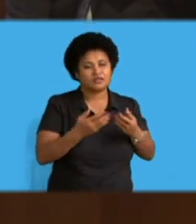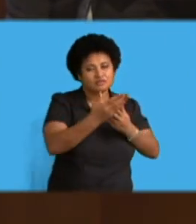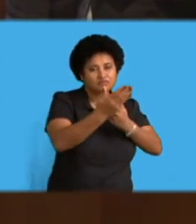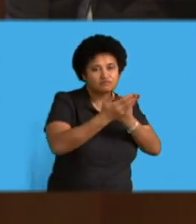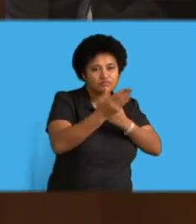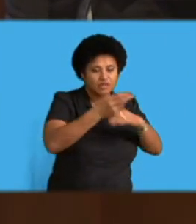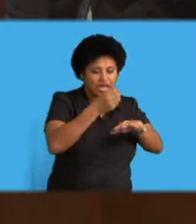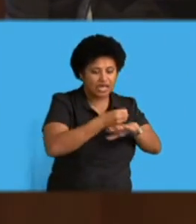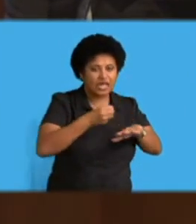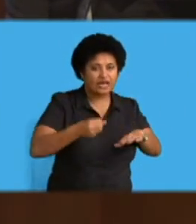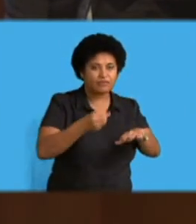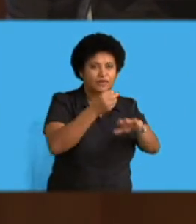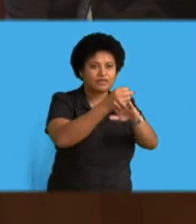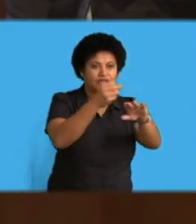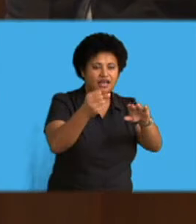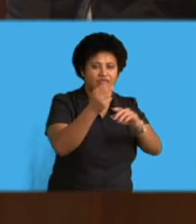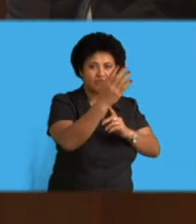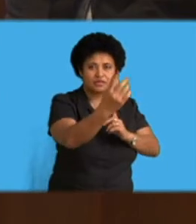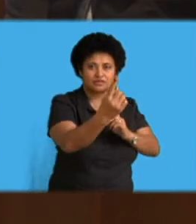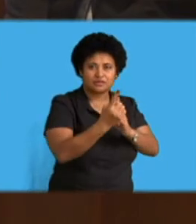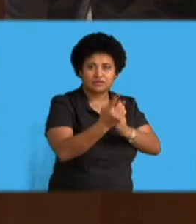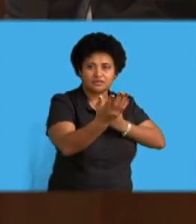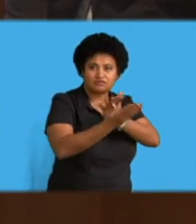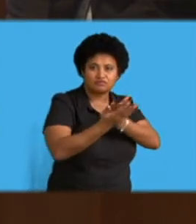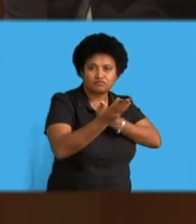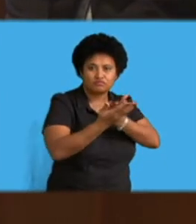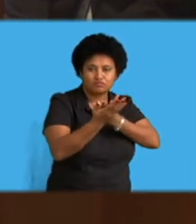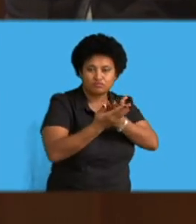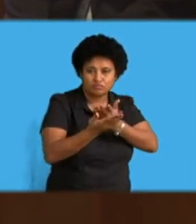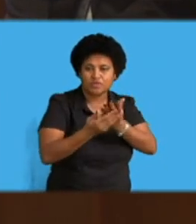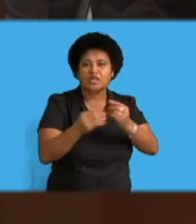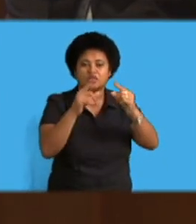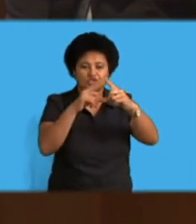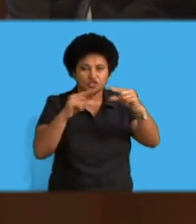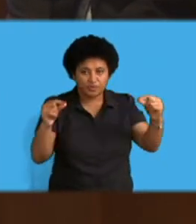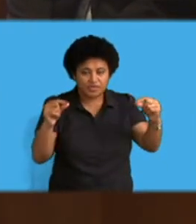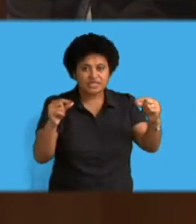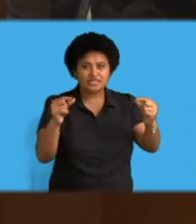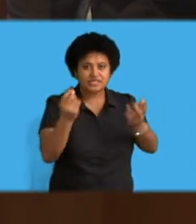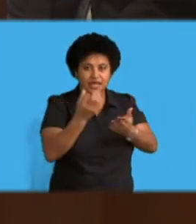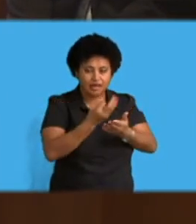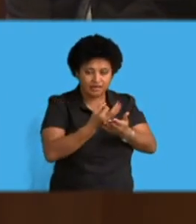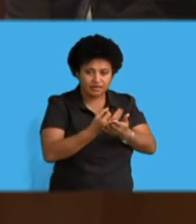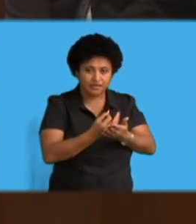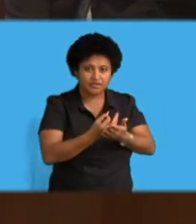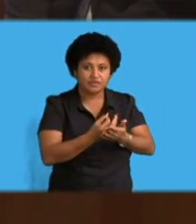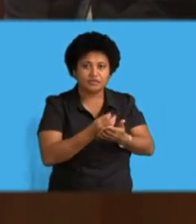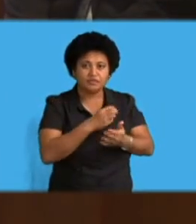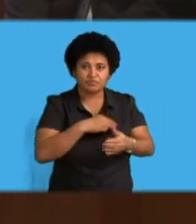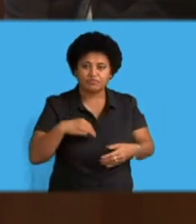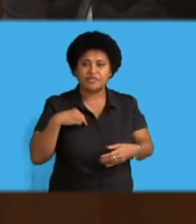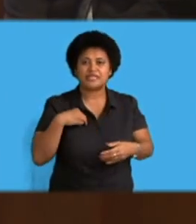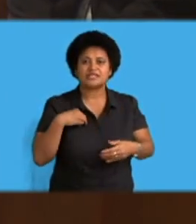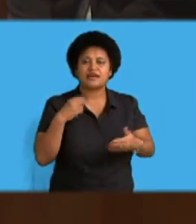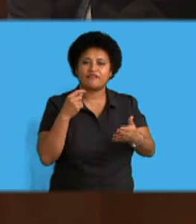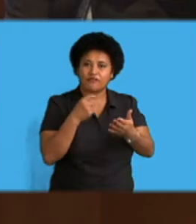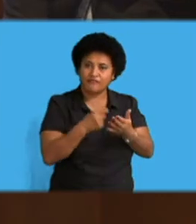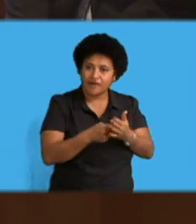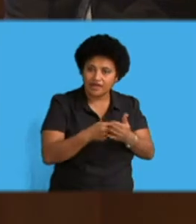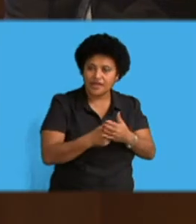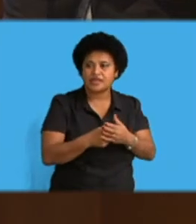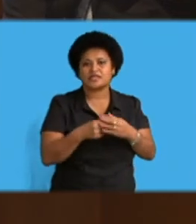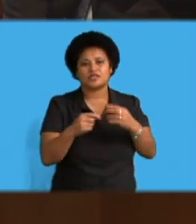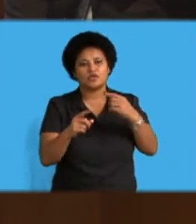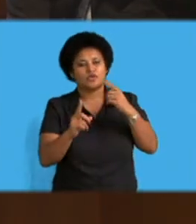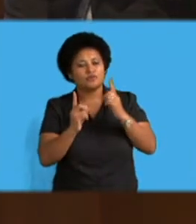for Foreign Affairs, the Japanese Minister of State for Finance. We met the Canadian, Australians, UK, New Zealand,